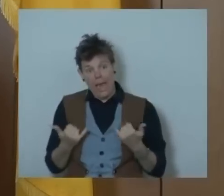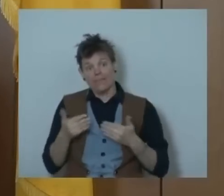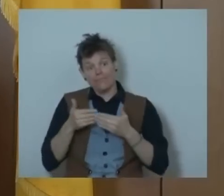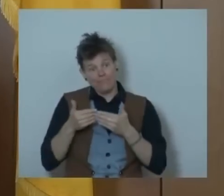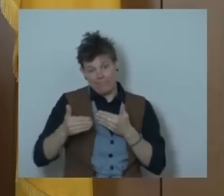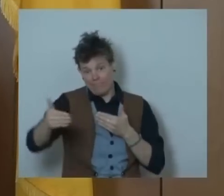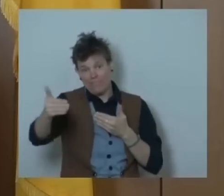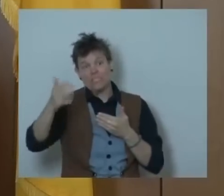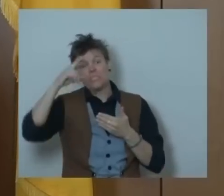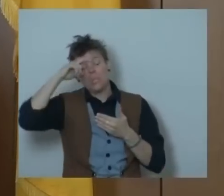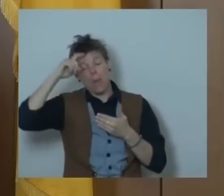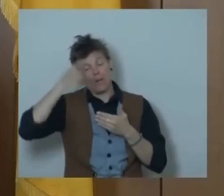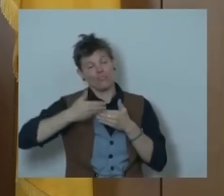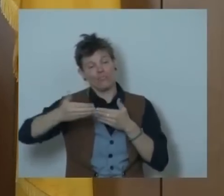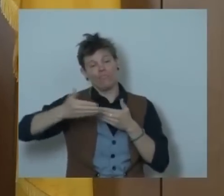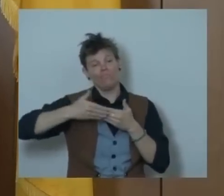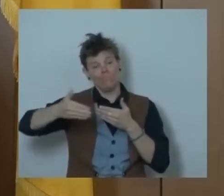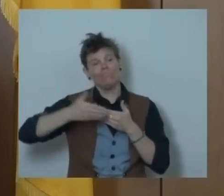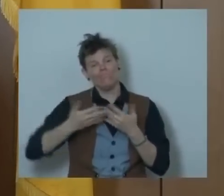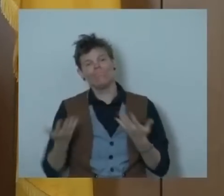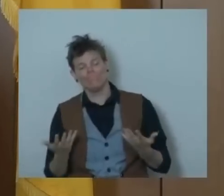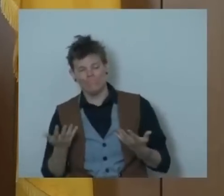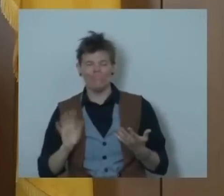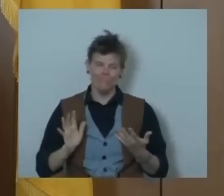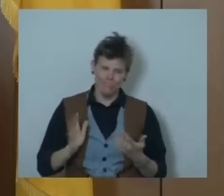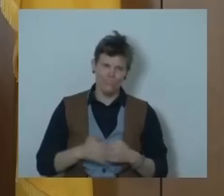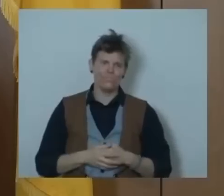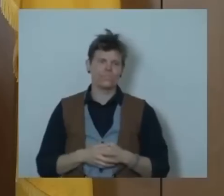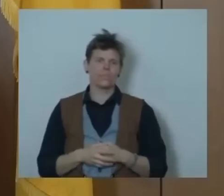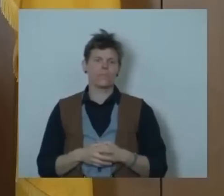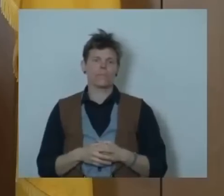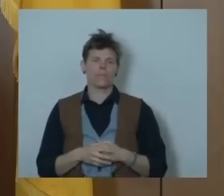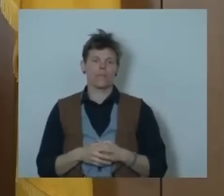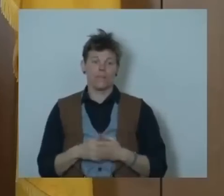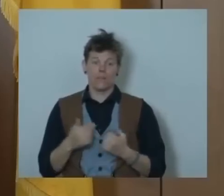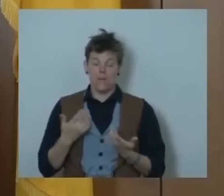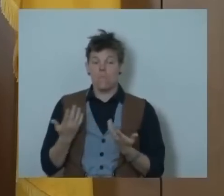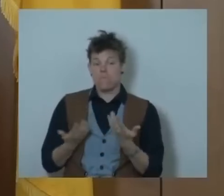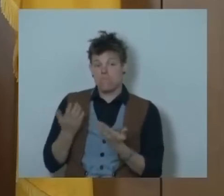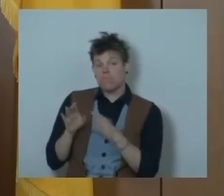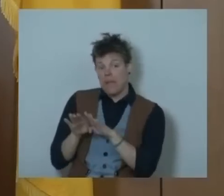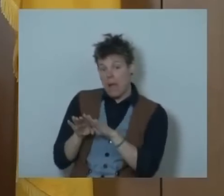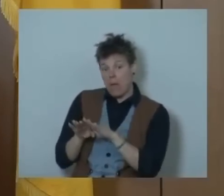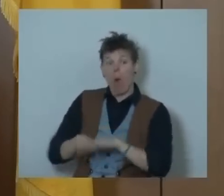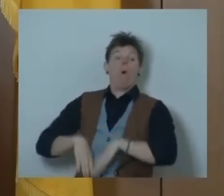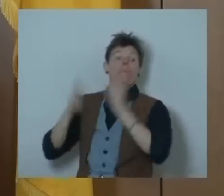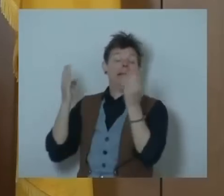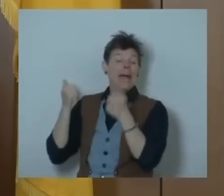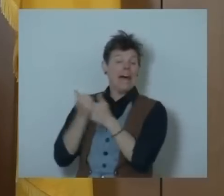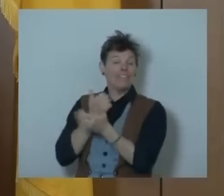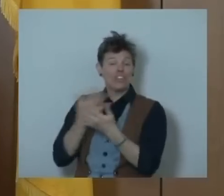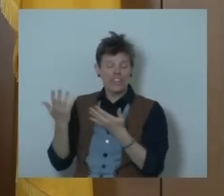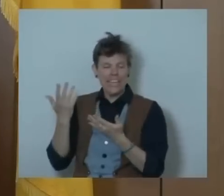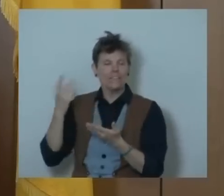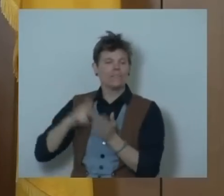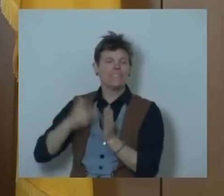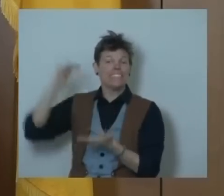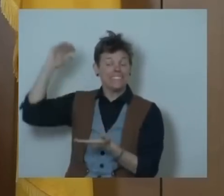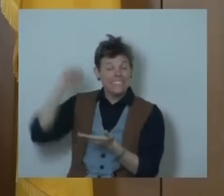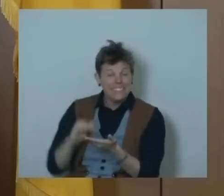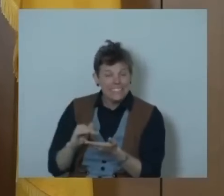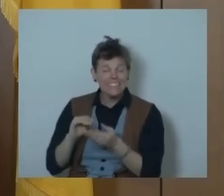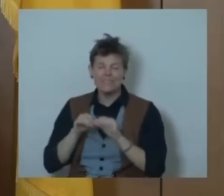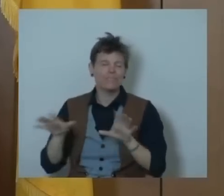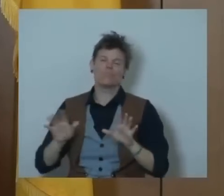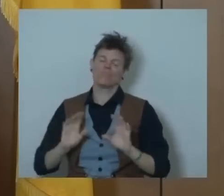want folks to feel like that we can lift every restriction in every context, because once you do that,